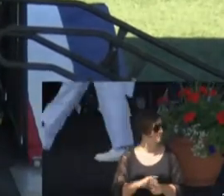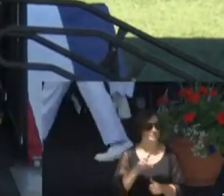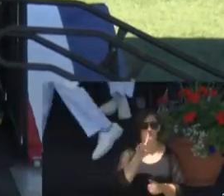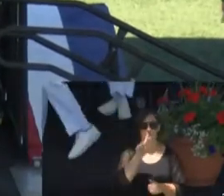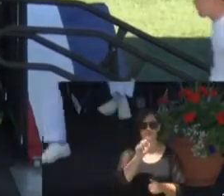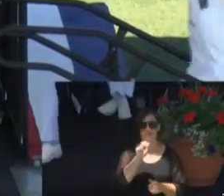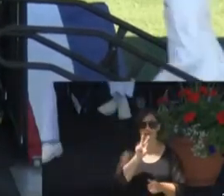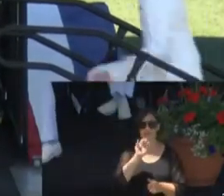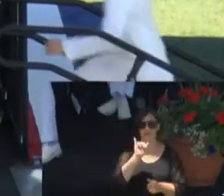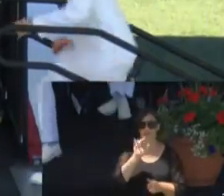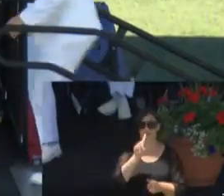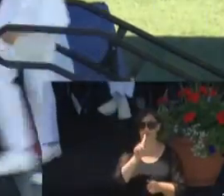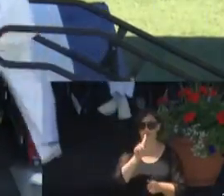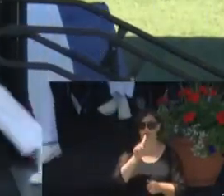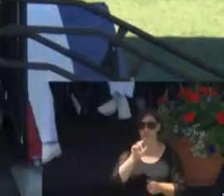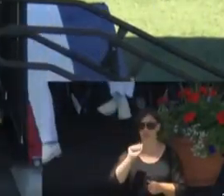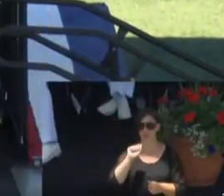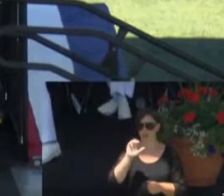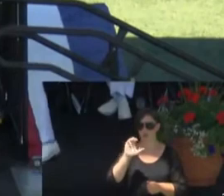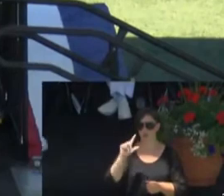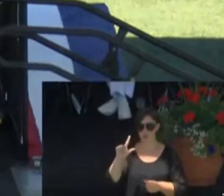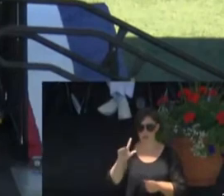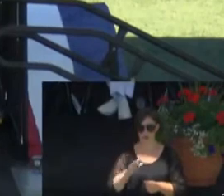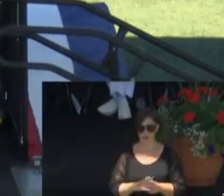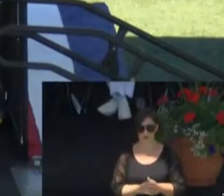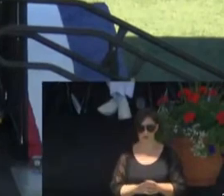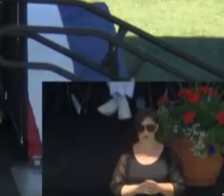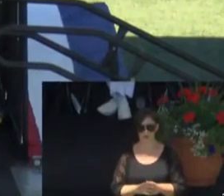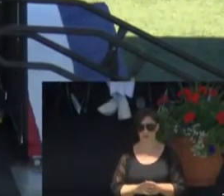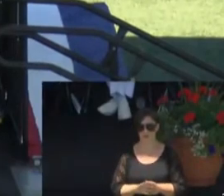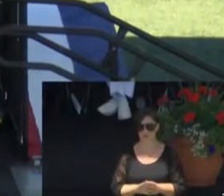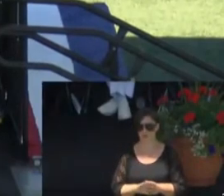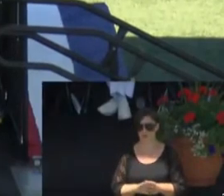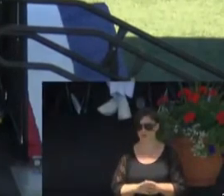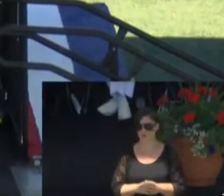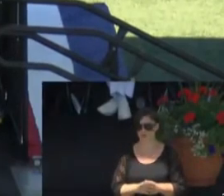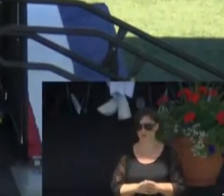David Ellsworth Harlan, cum laude.